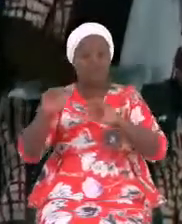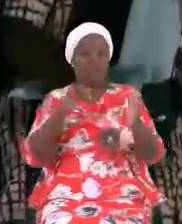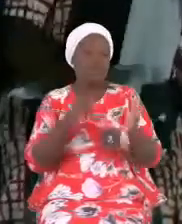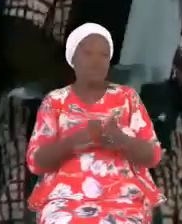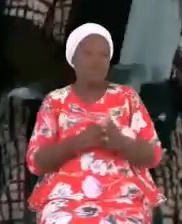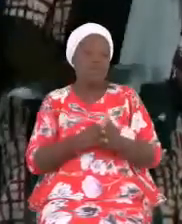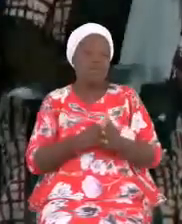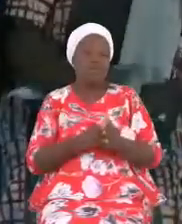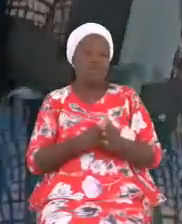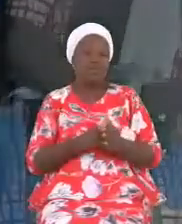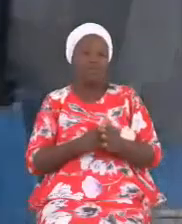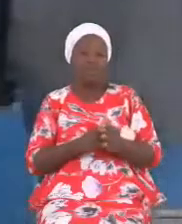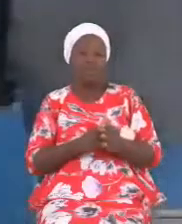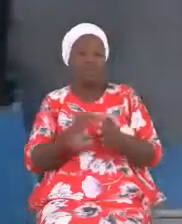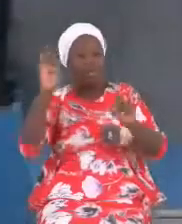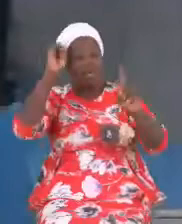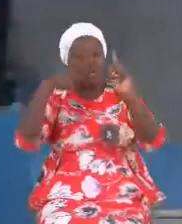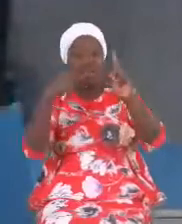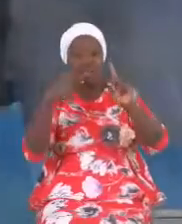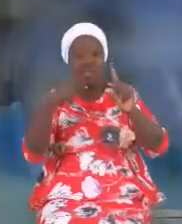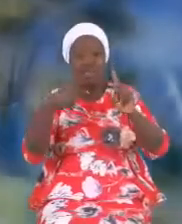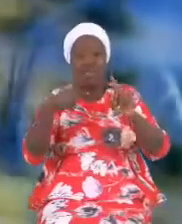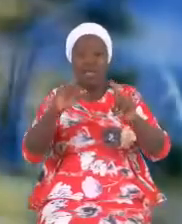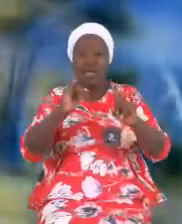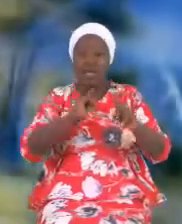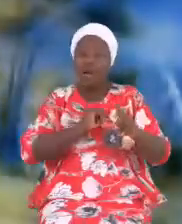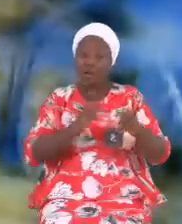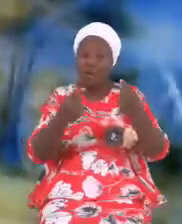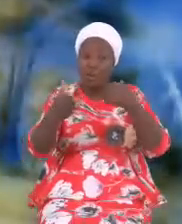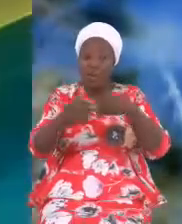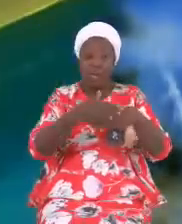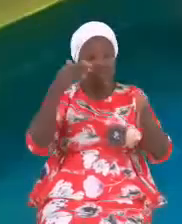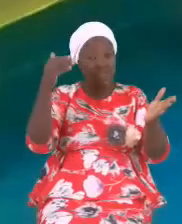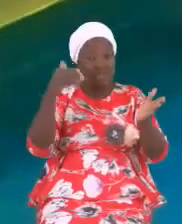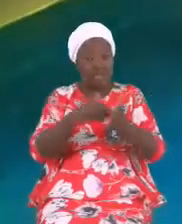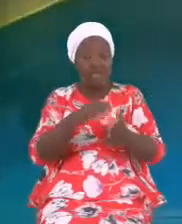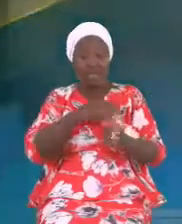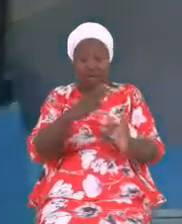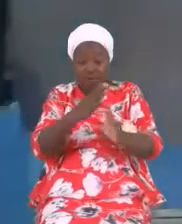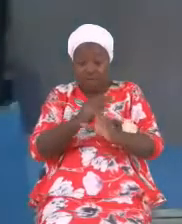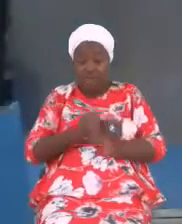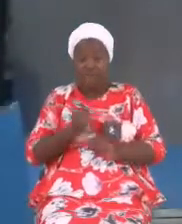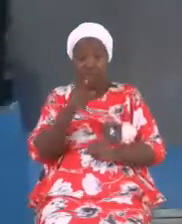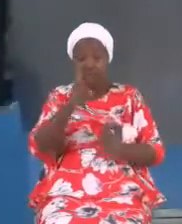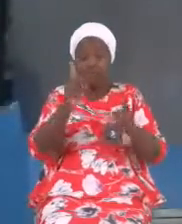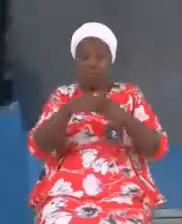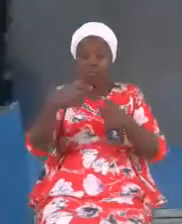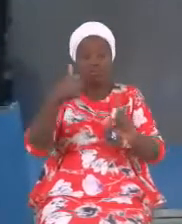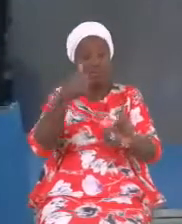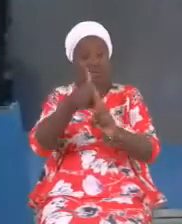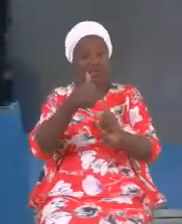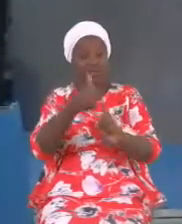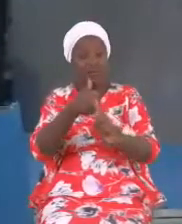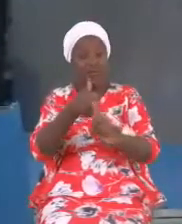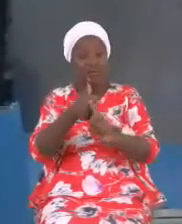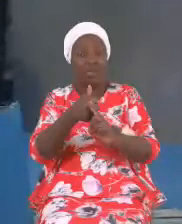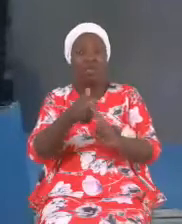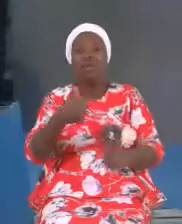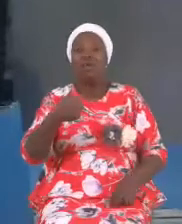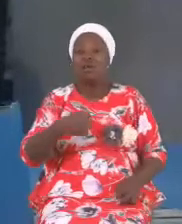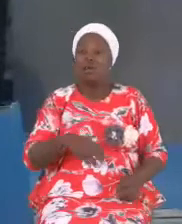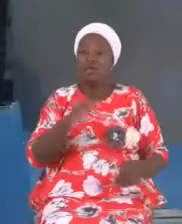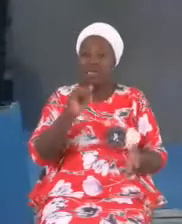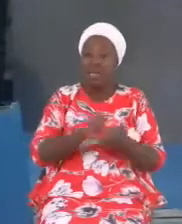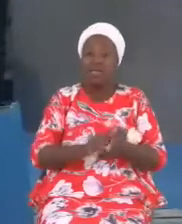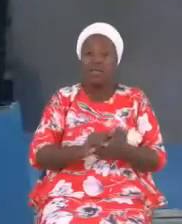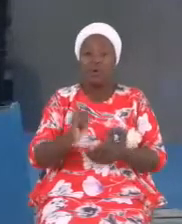said, I'll come again and receive you unto myself, that where I am,